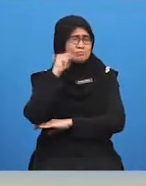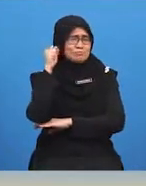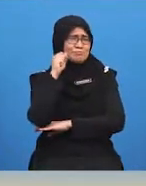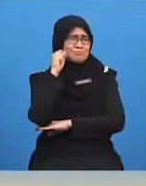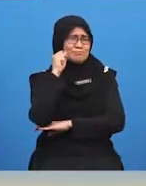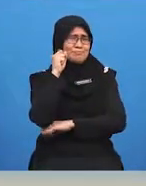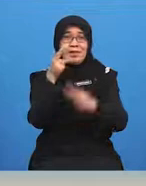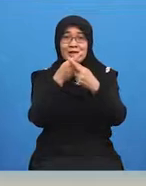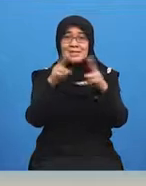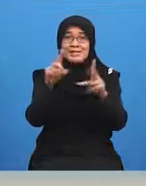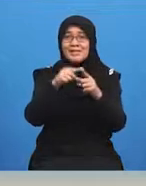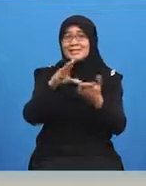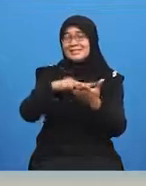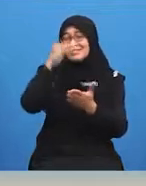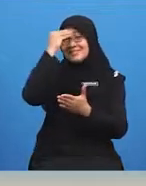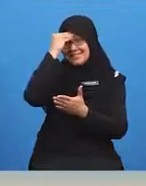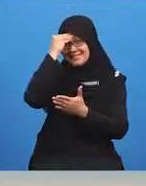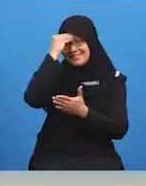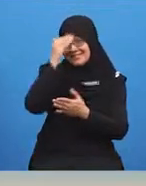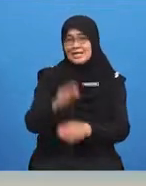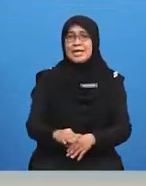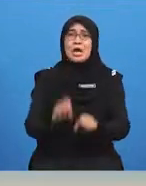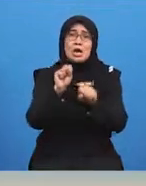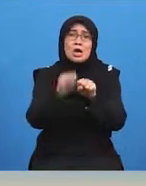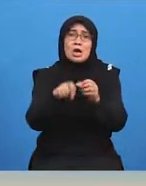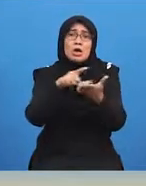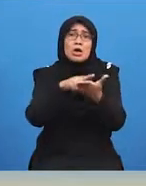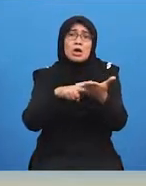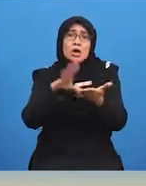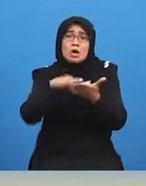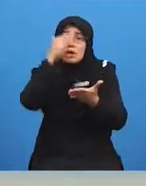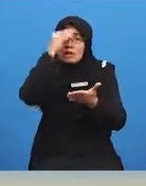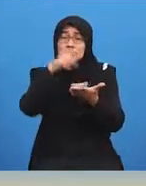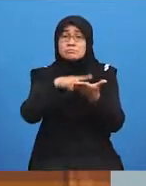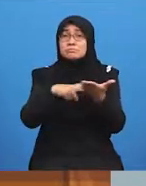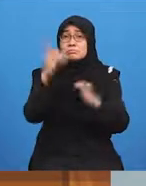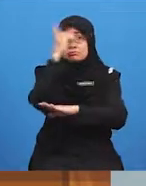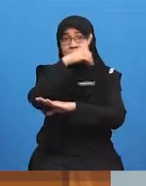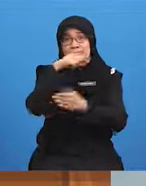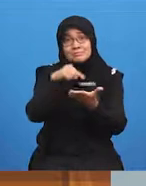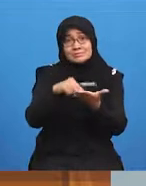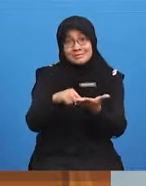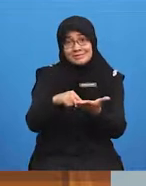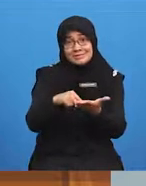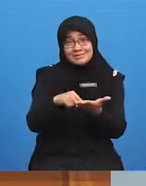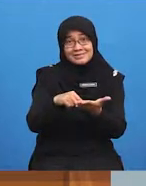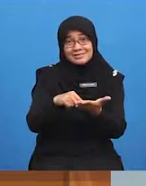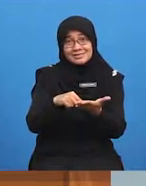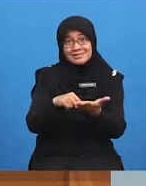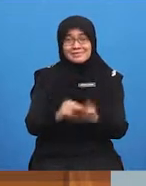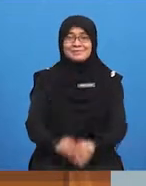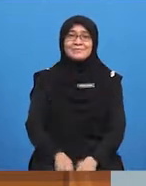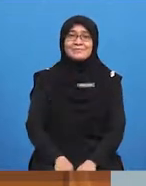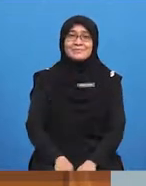ready to learn. So, what are we going to learn today? Well, before I ask